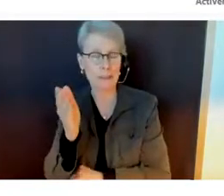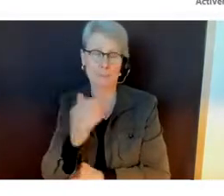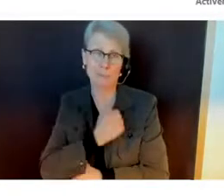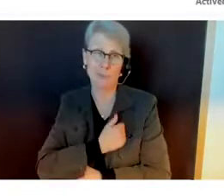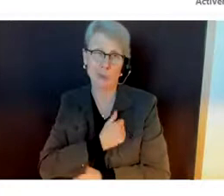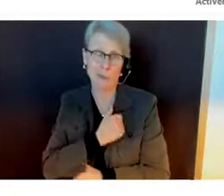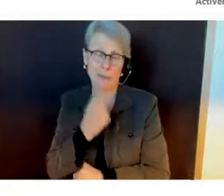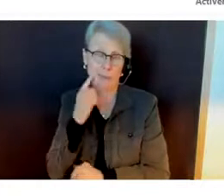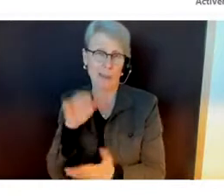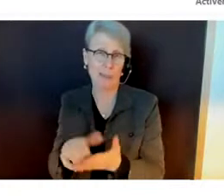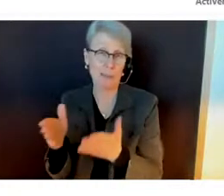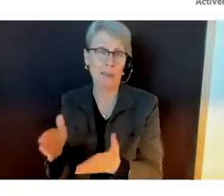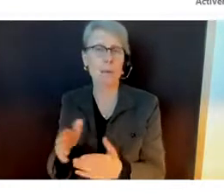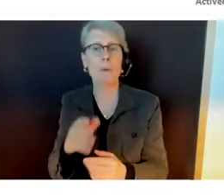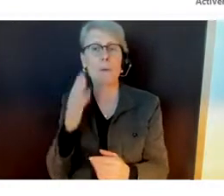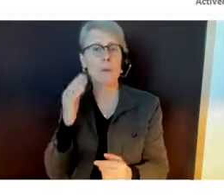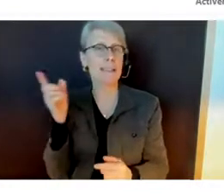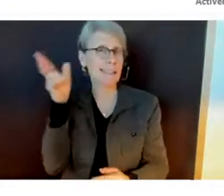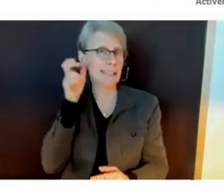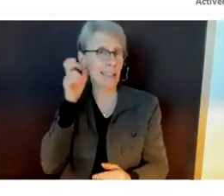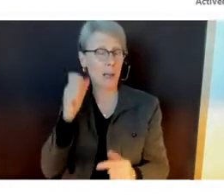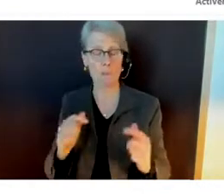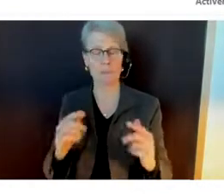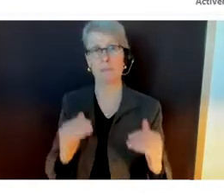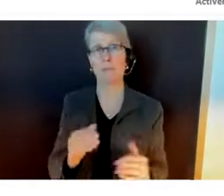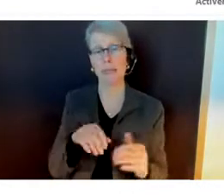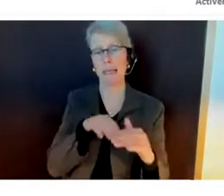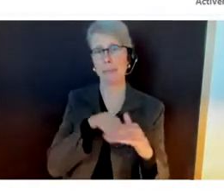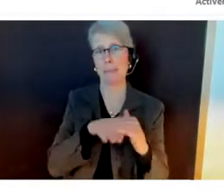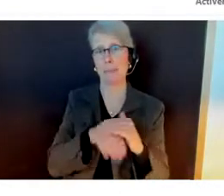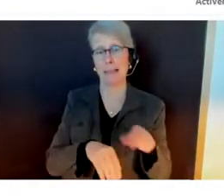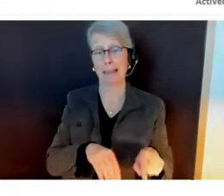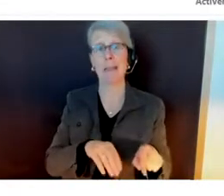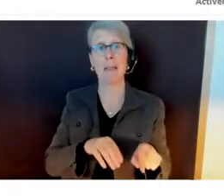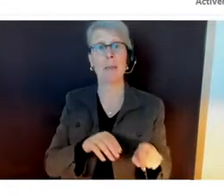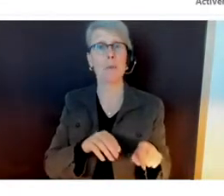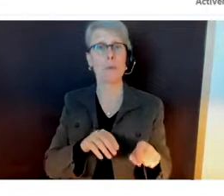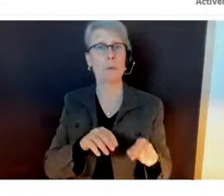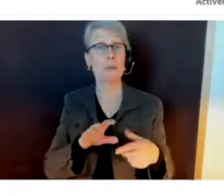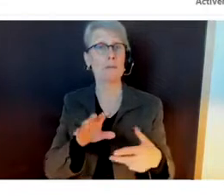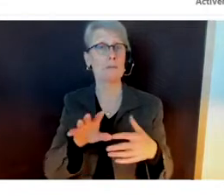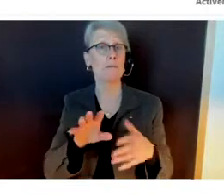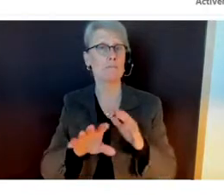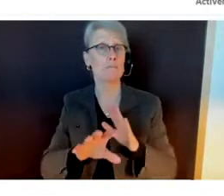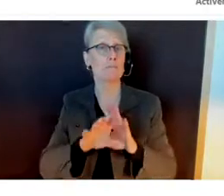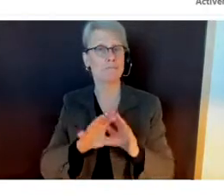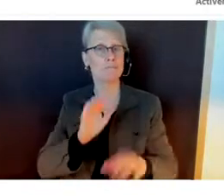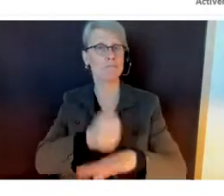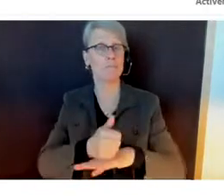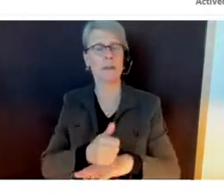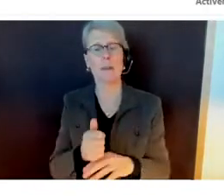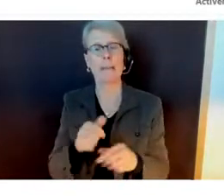it's set up. In your audio settings and accessibility, there is a way to turn off the